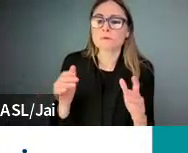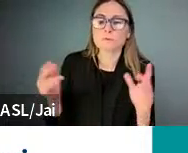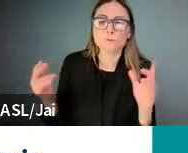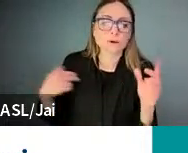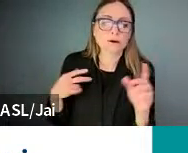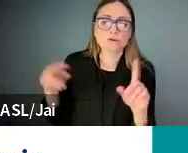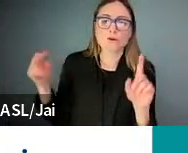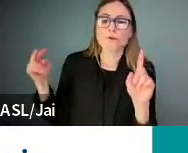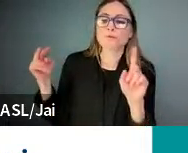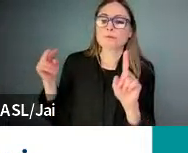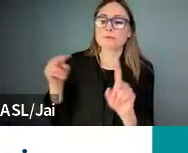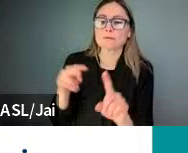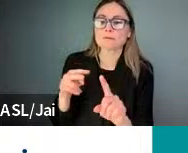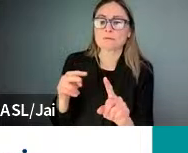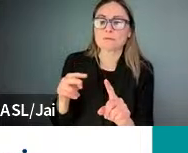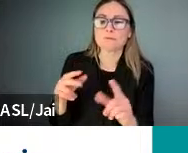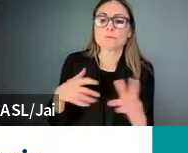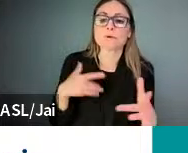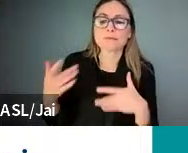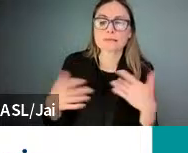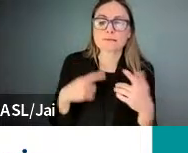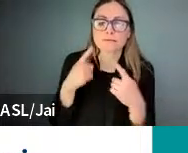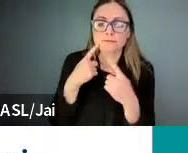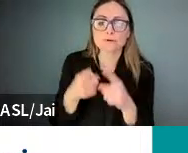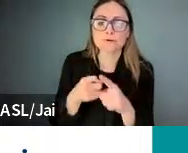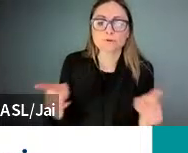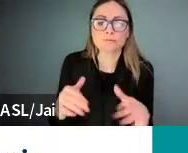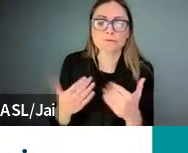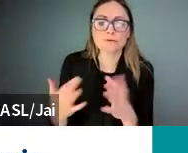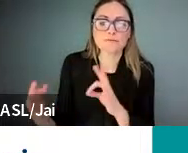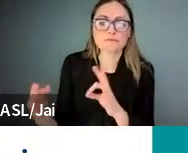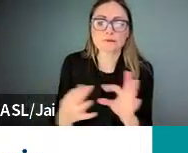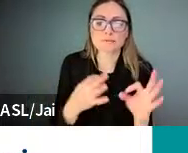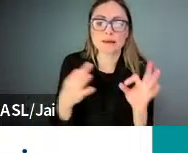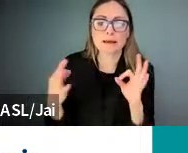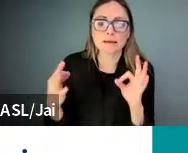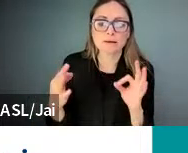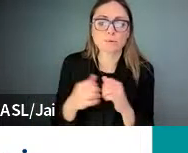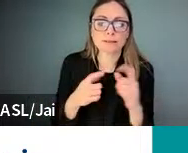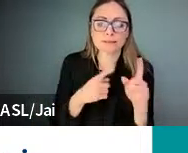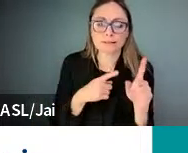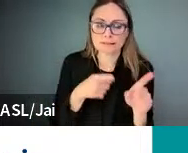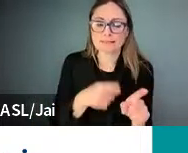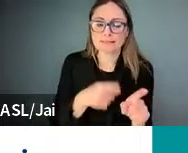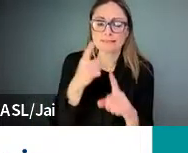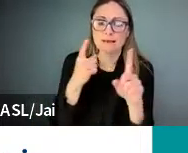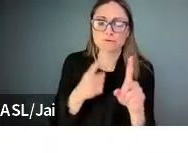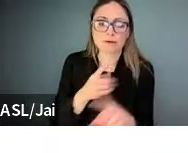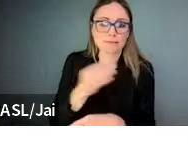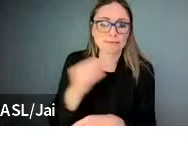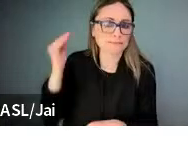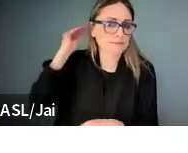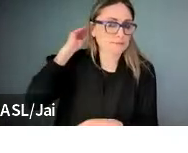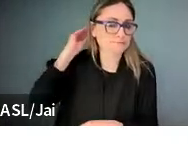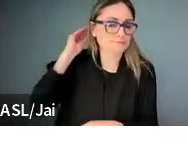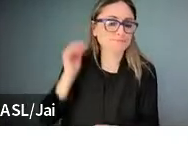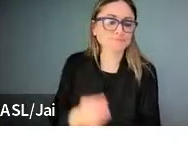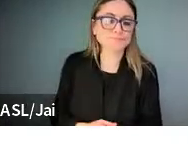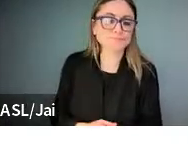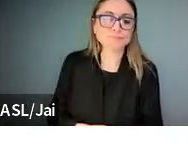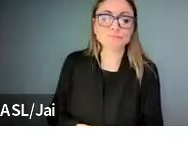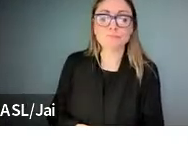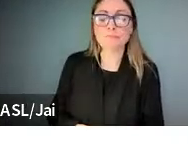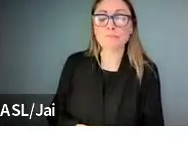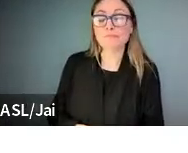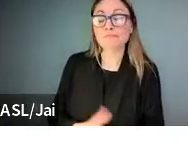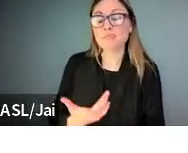to, or we're excited for you to give us feedback with these objectives in mind. Next. So just